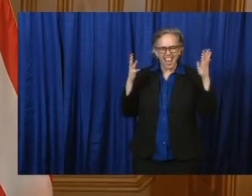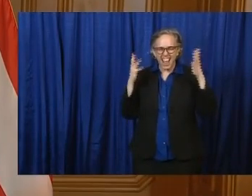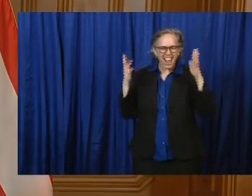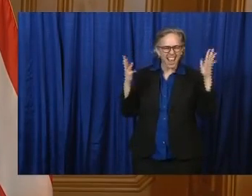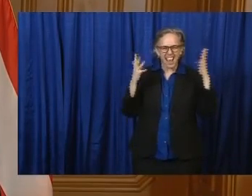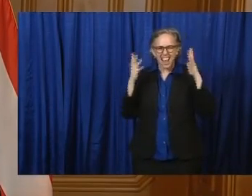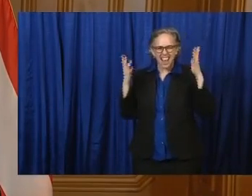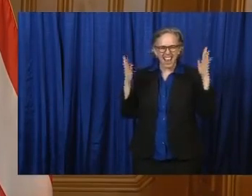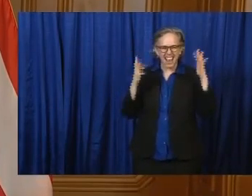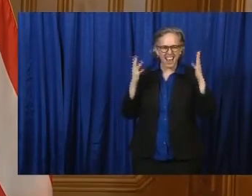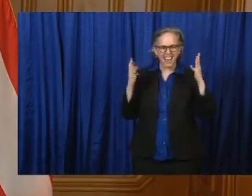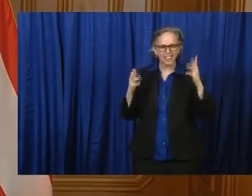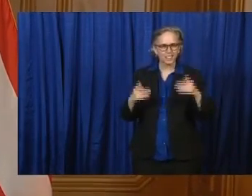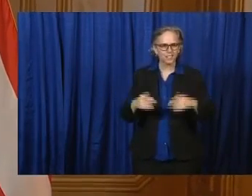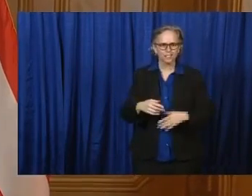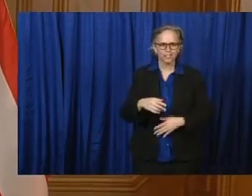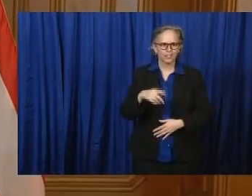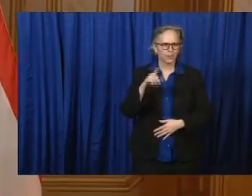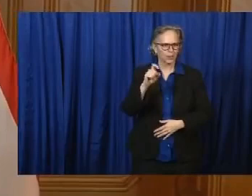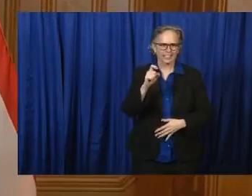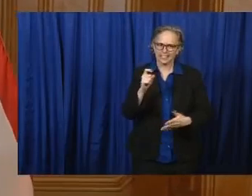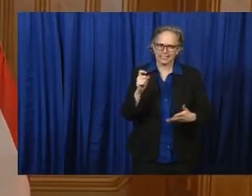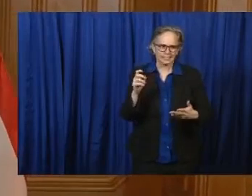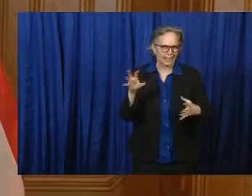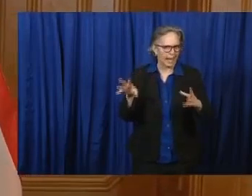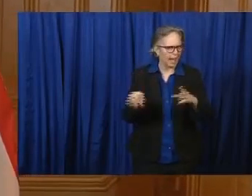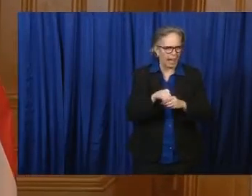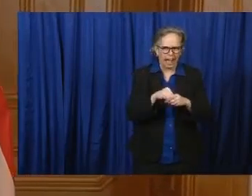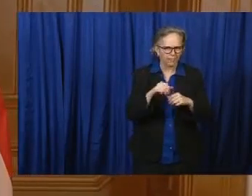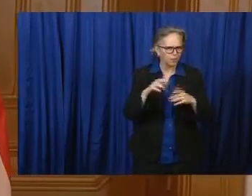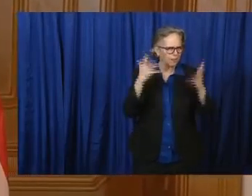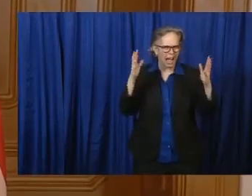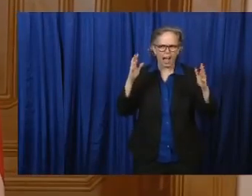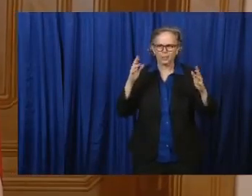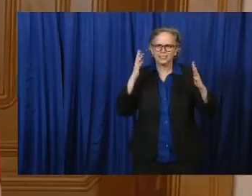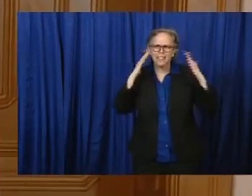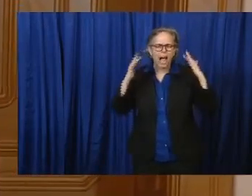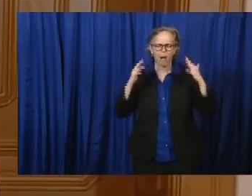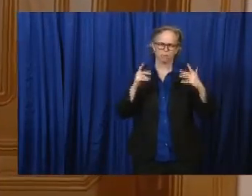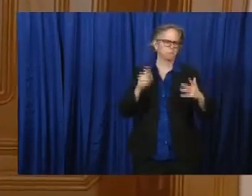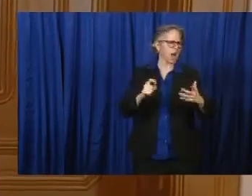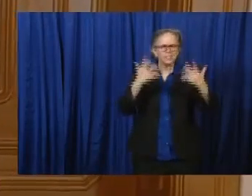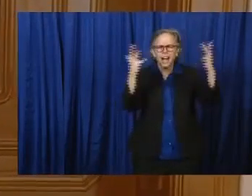You got to have the crowd noise. We all do crowd noise.